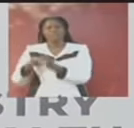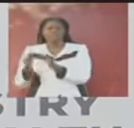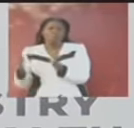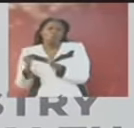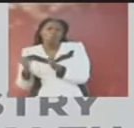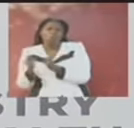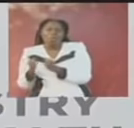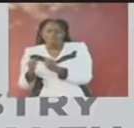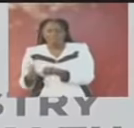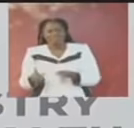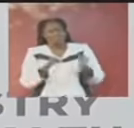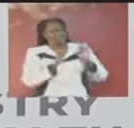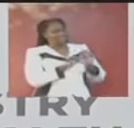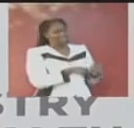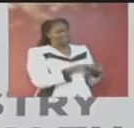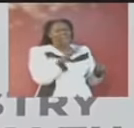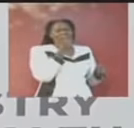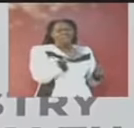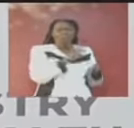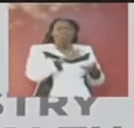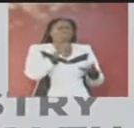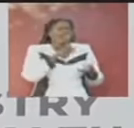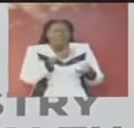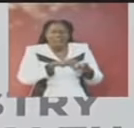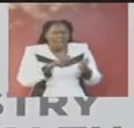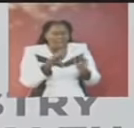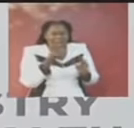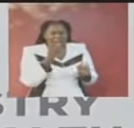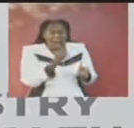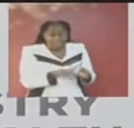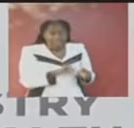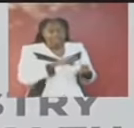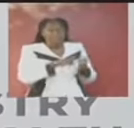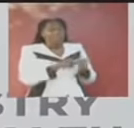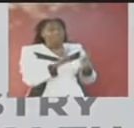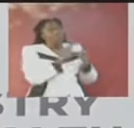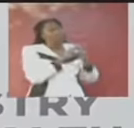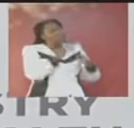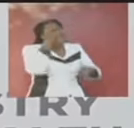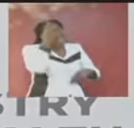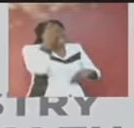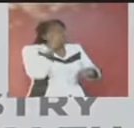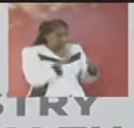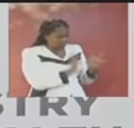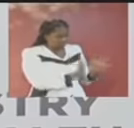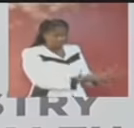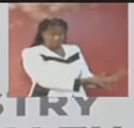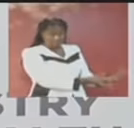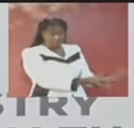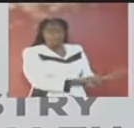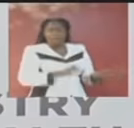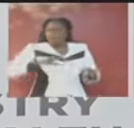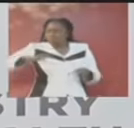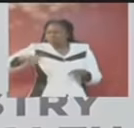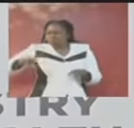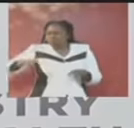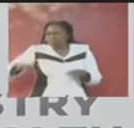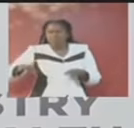facility to ensure that all regulatory aspects with respect to, for example, food handlers licensing,